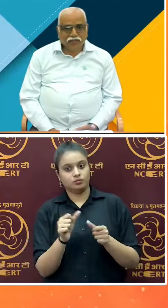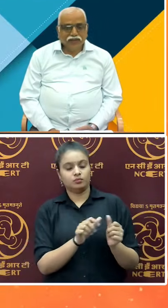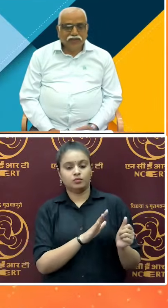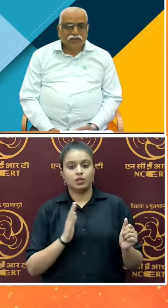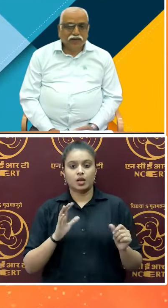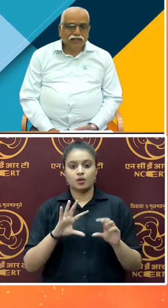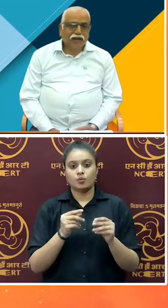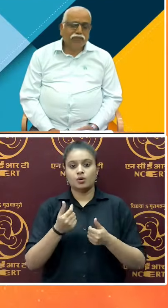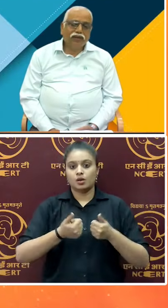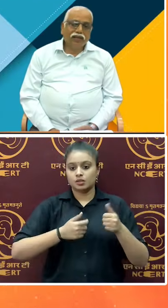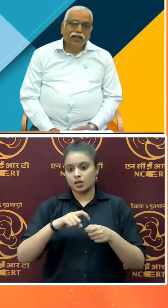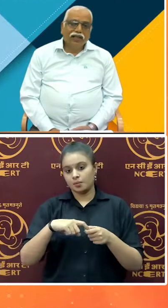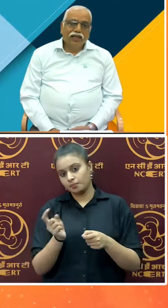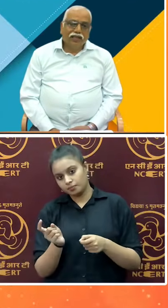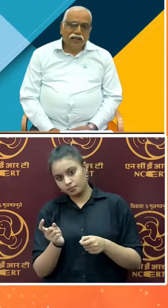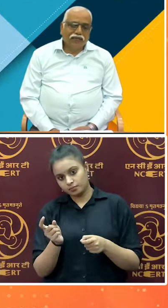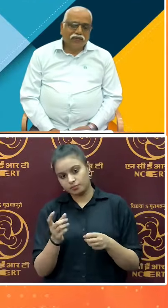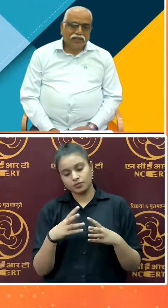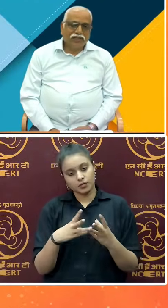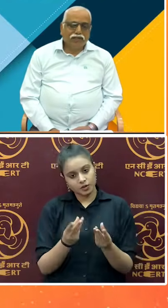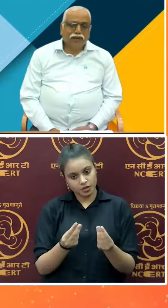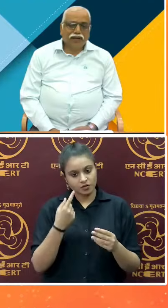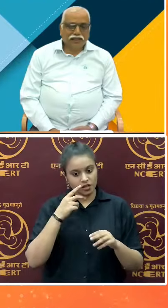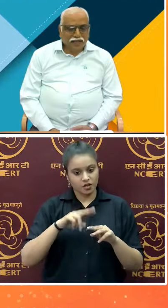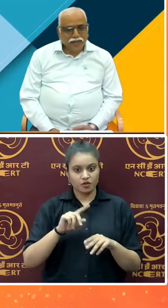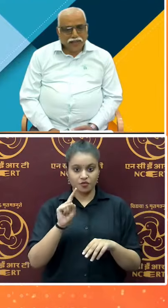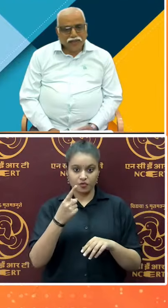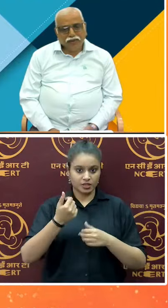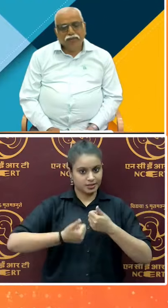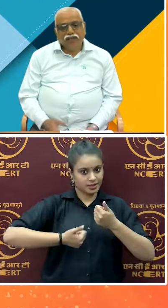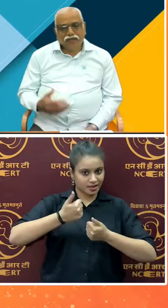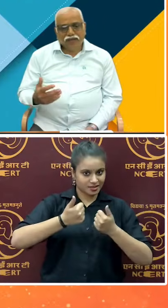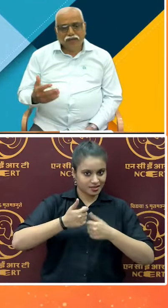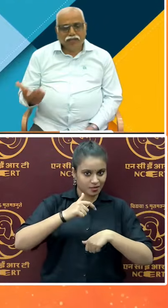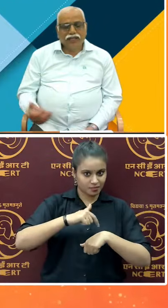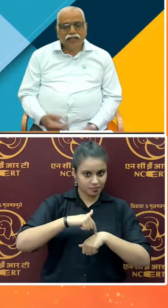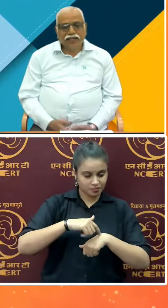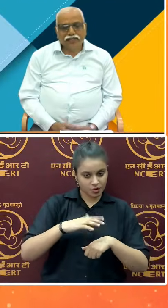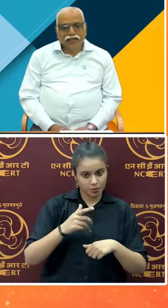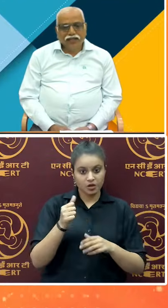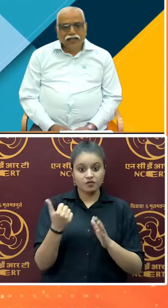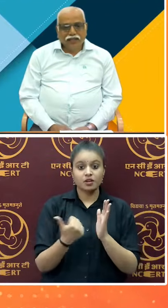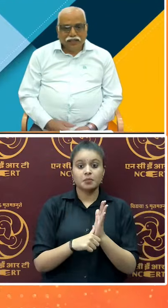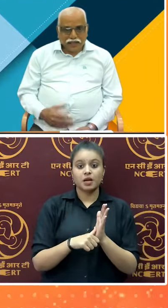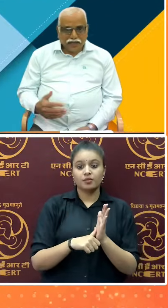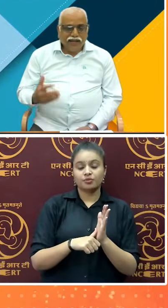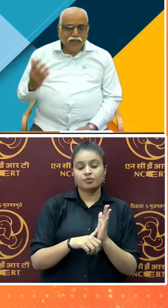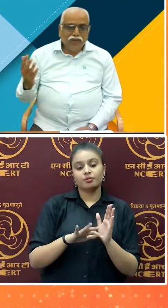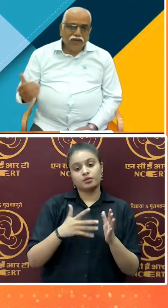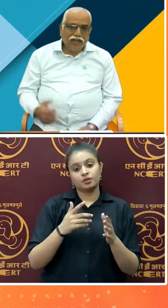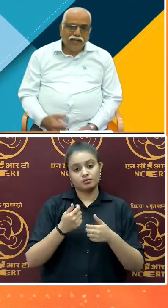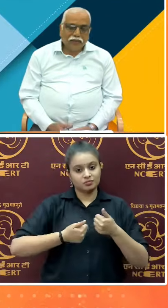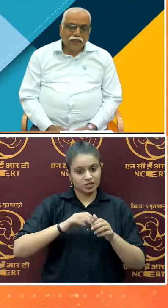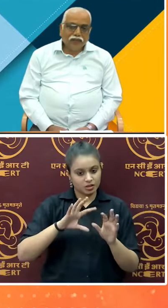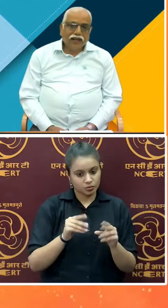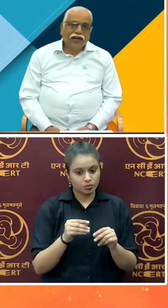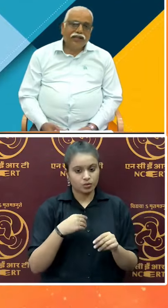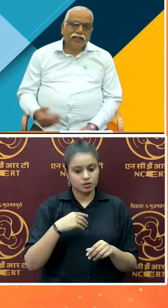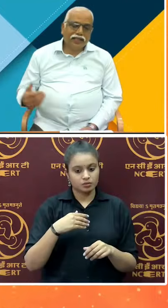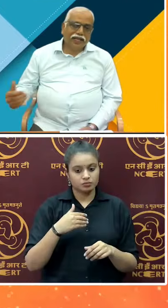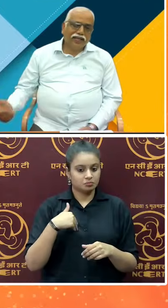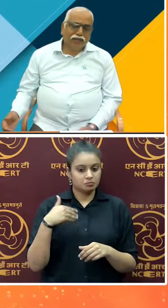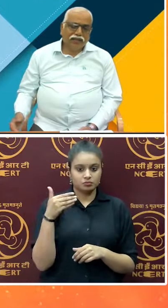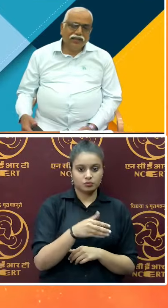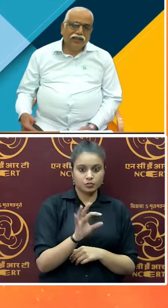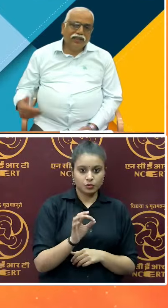performances. So for example, in their first terminal examination, maybe in the first monthly test, the grading may be A, and